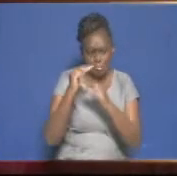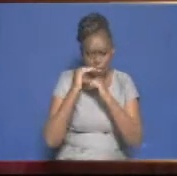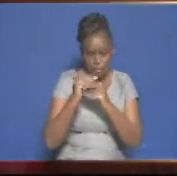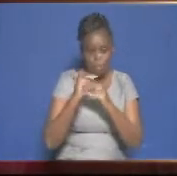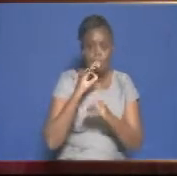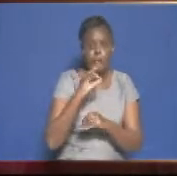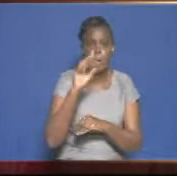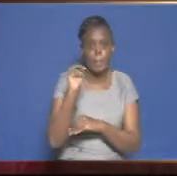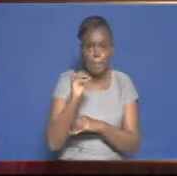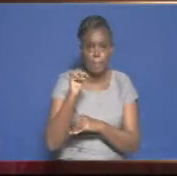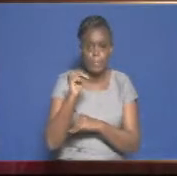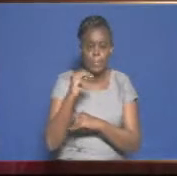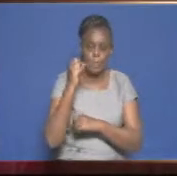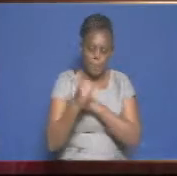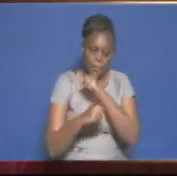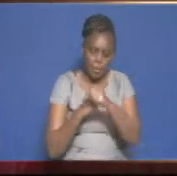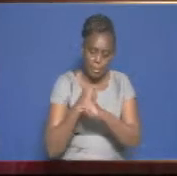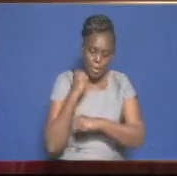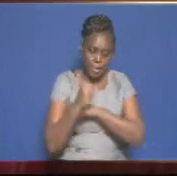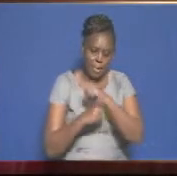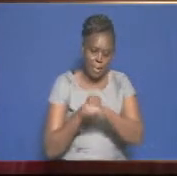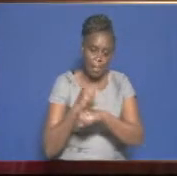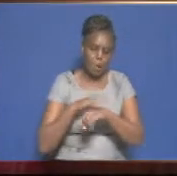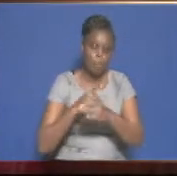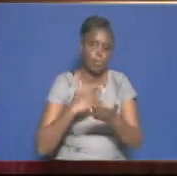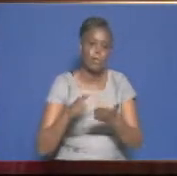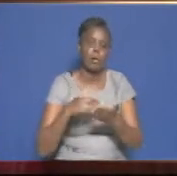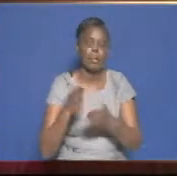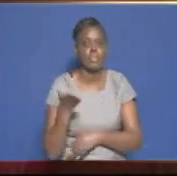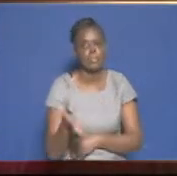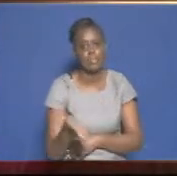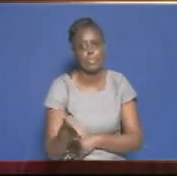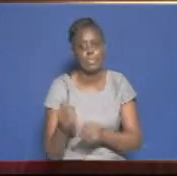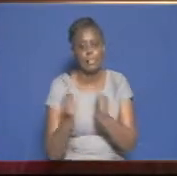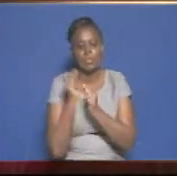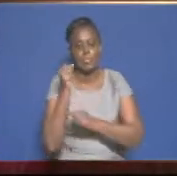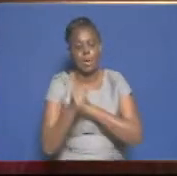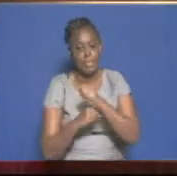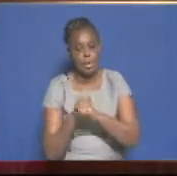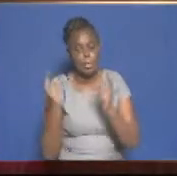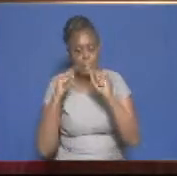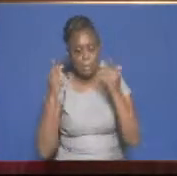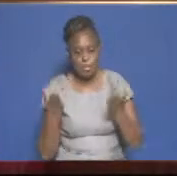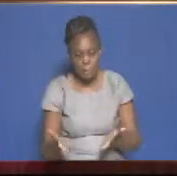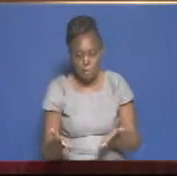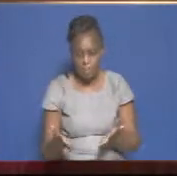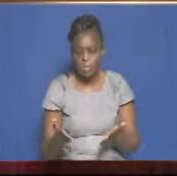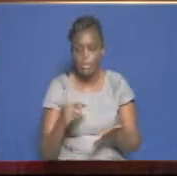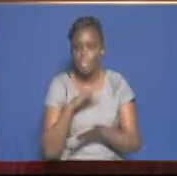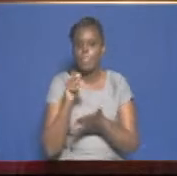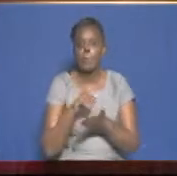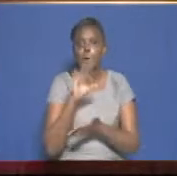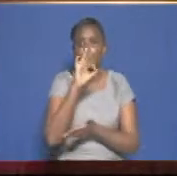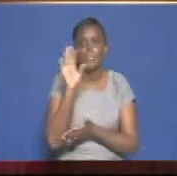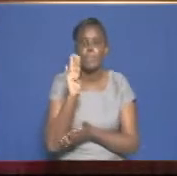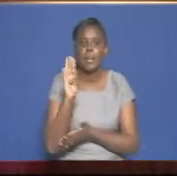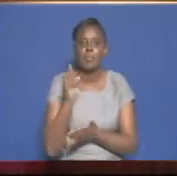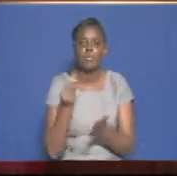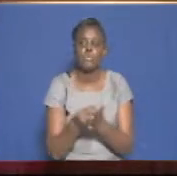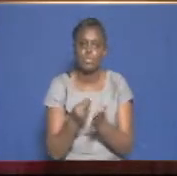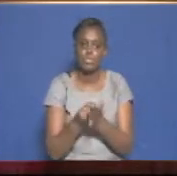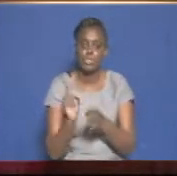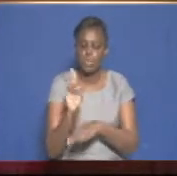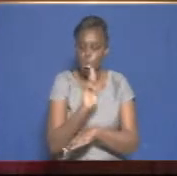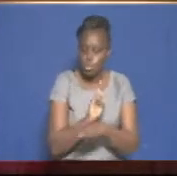approximately 300 million every year on rent, Mr. Speaker. So for 10 years, Mr. Speaker, that is about 3 billion shillings that has